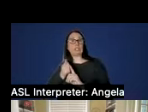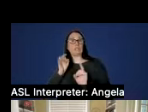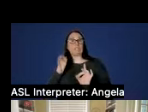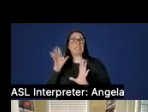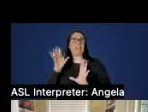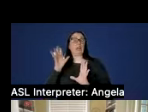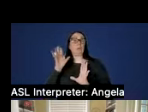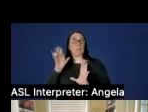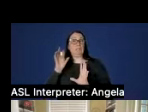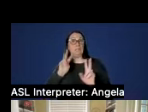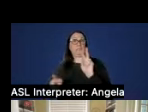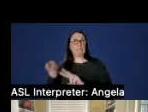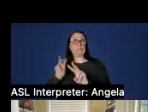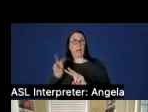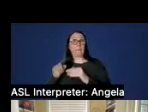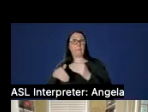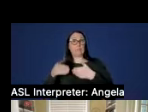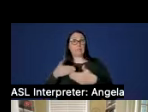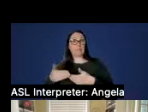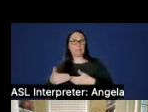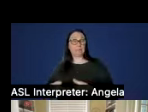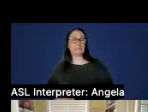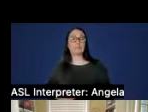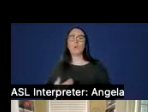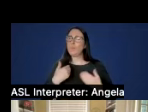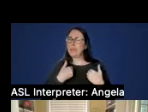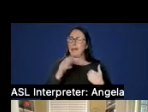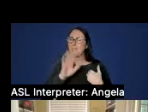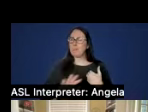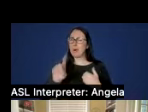So I'll leave it open for a little bit since we have about 100 people in here.